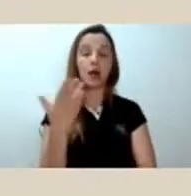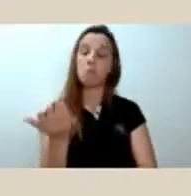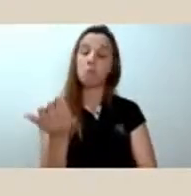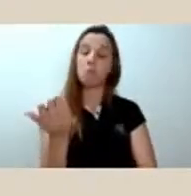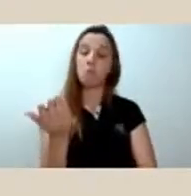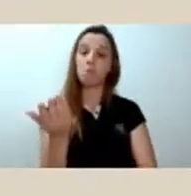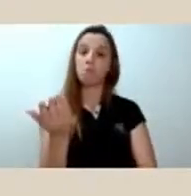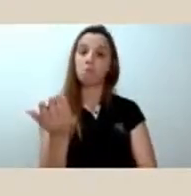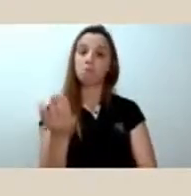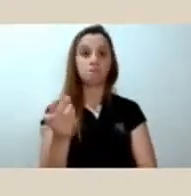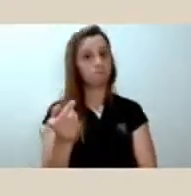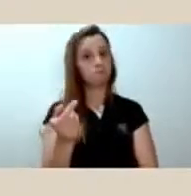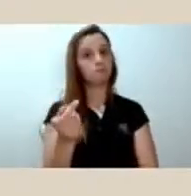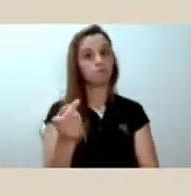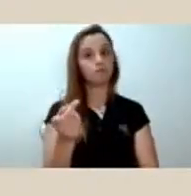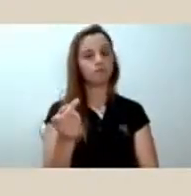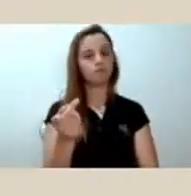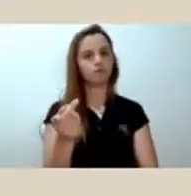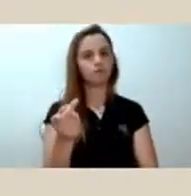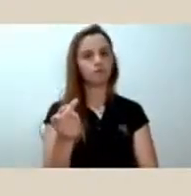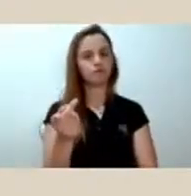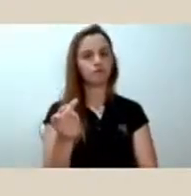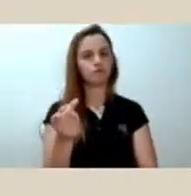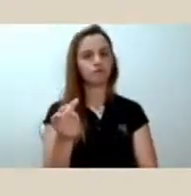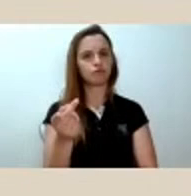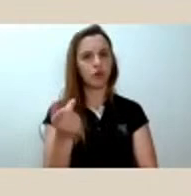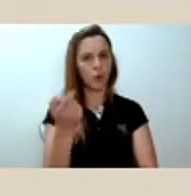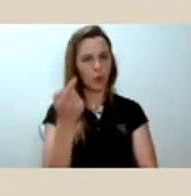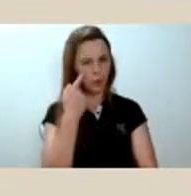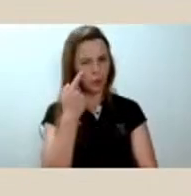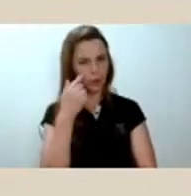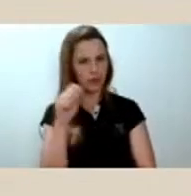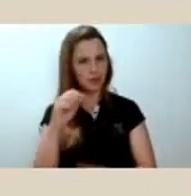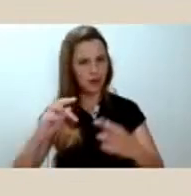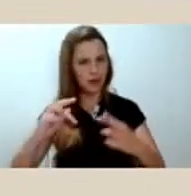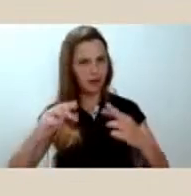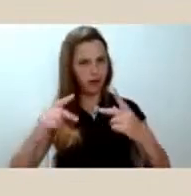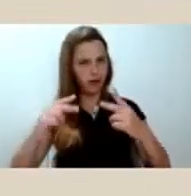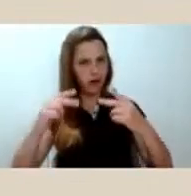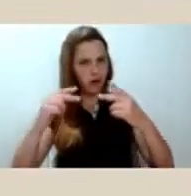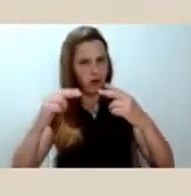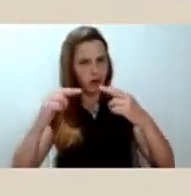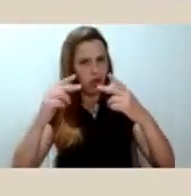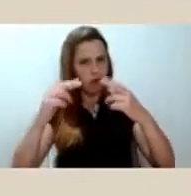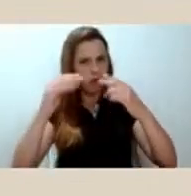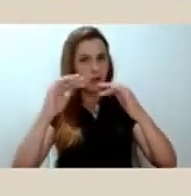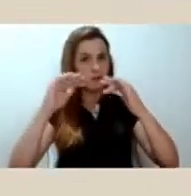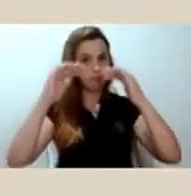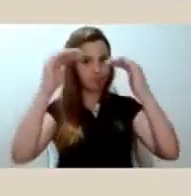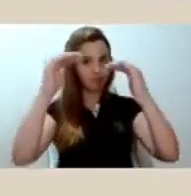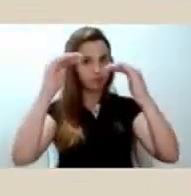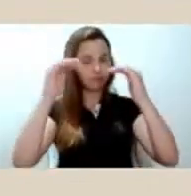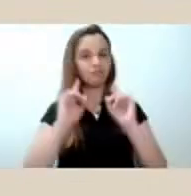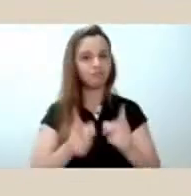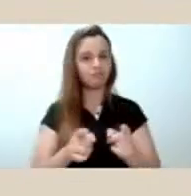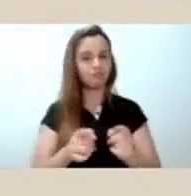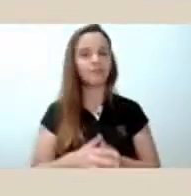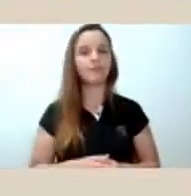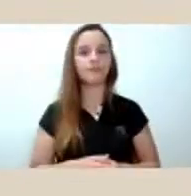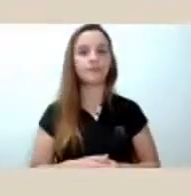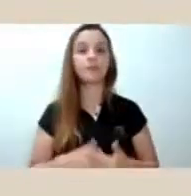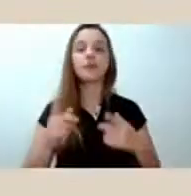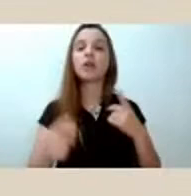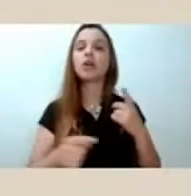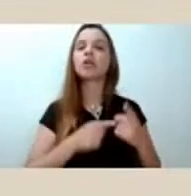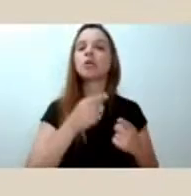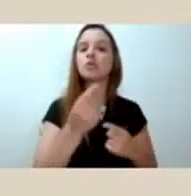are very much aware of this hierarchy, where they are actually up, right? And then the Black kids and the